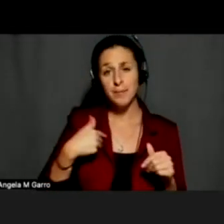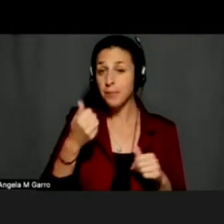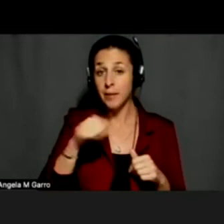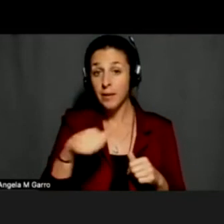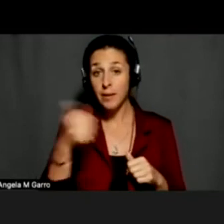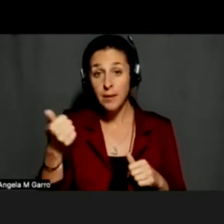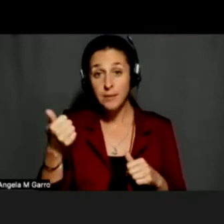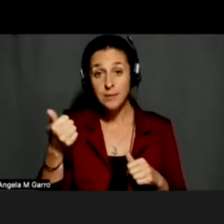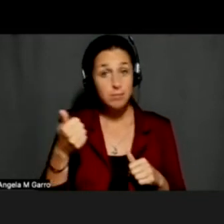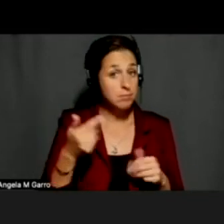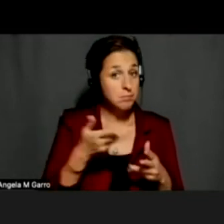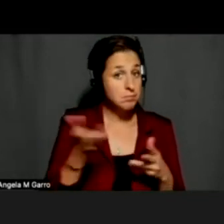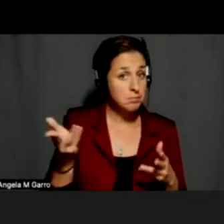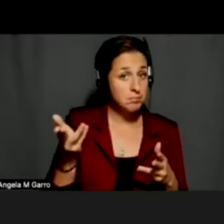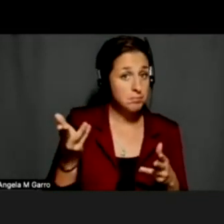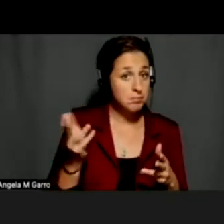from anyone